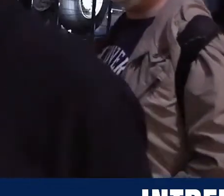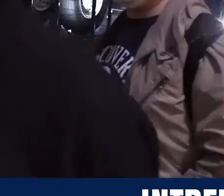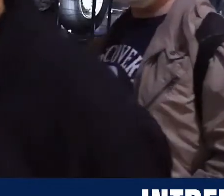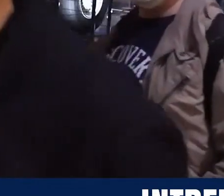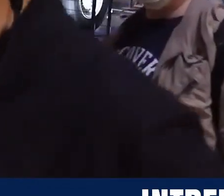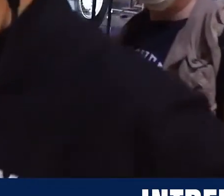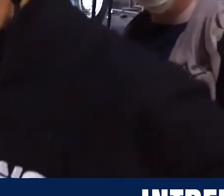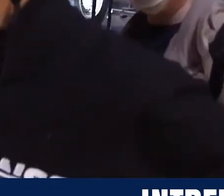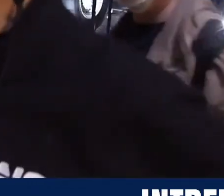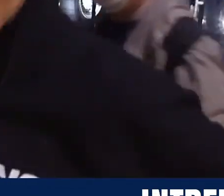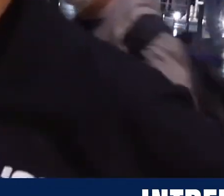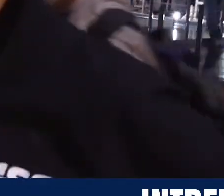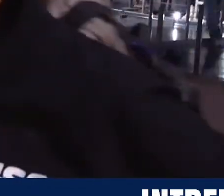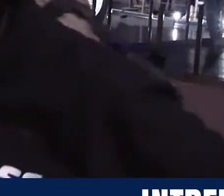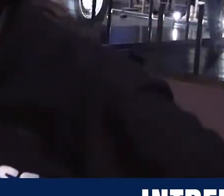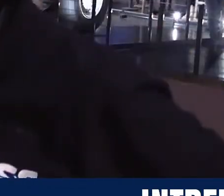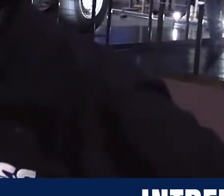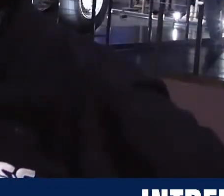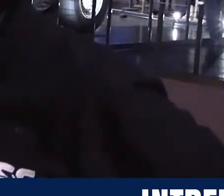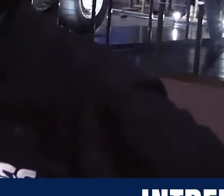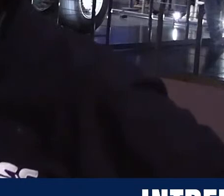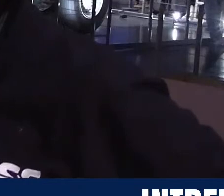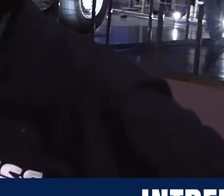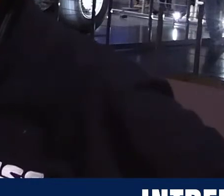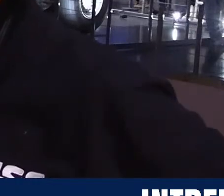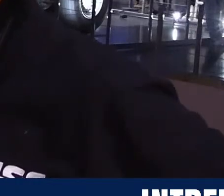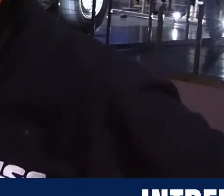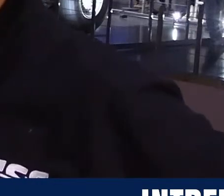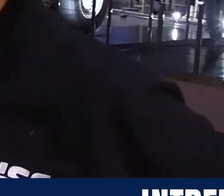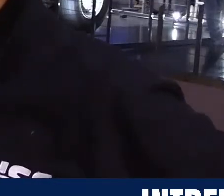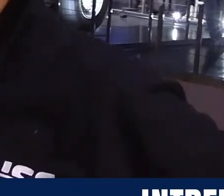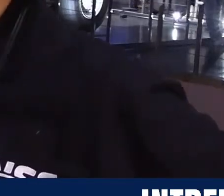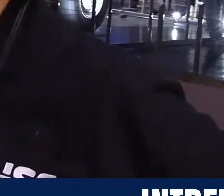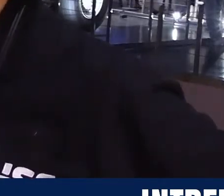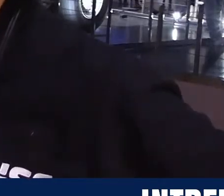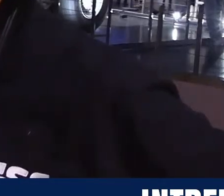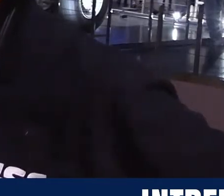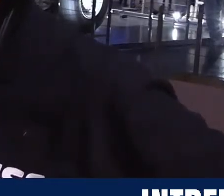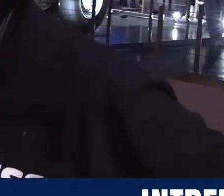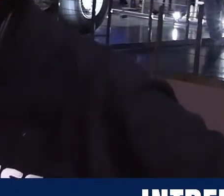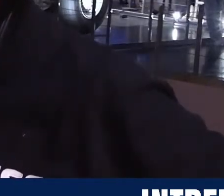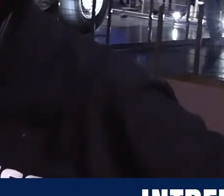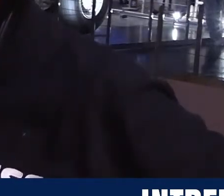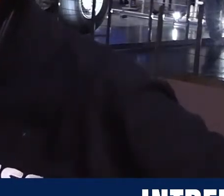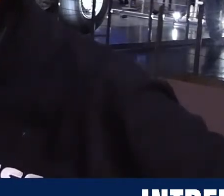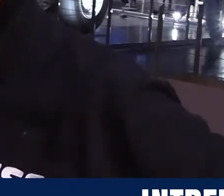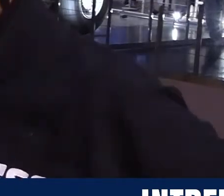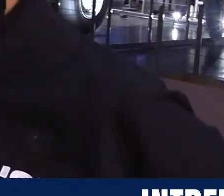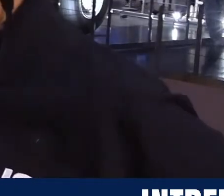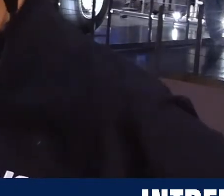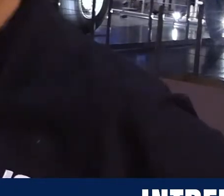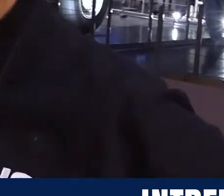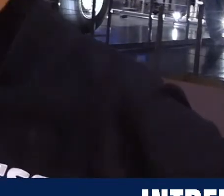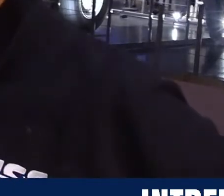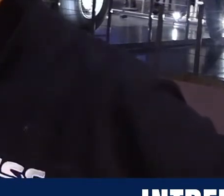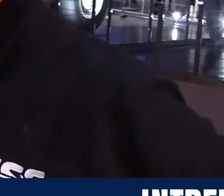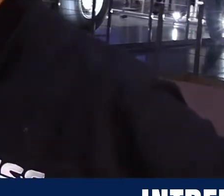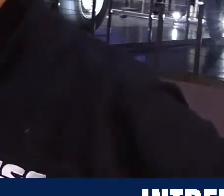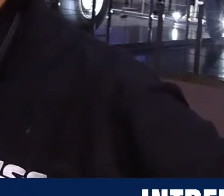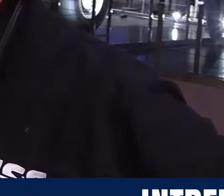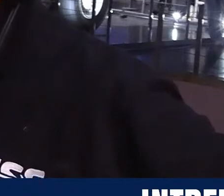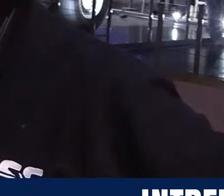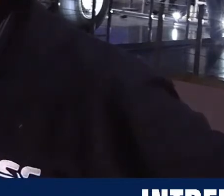It's what it true. all is. But Yeah. But no, it's been great, and the turnout was great today, and thank you all for tuning in here as well. We love you. Yeah,